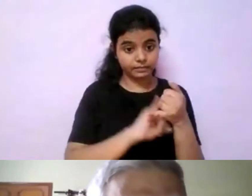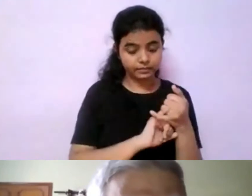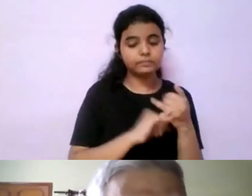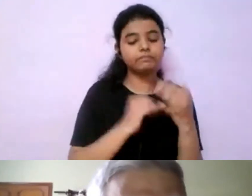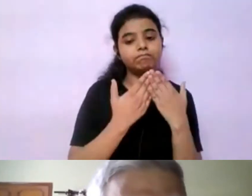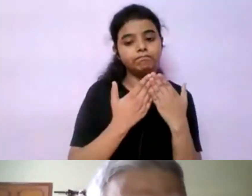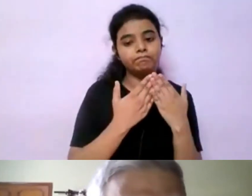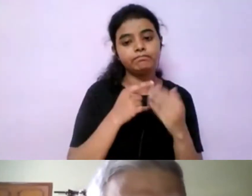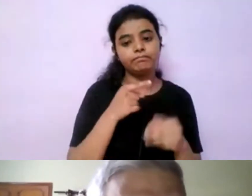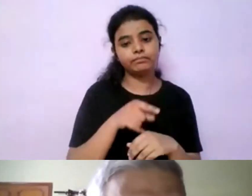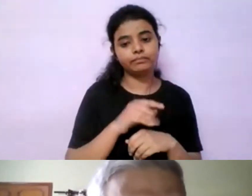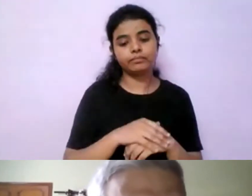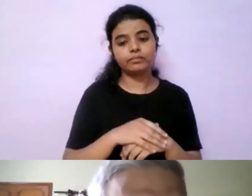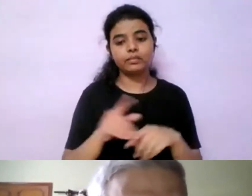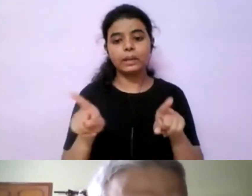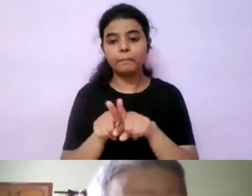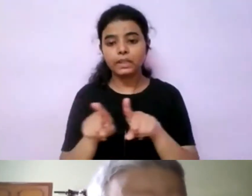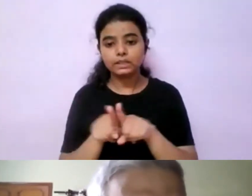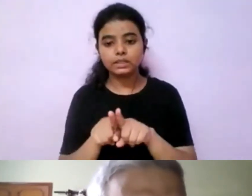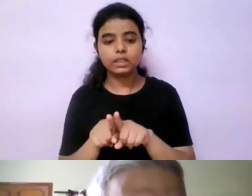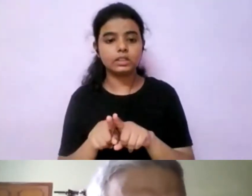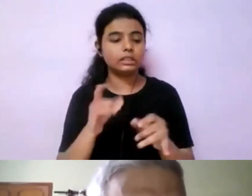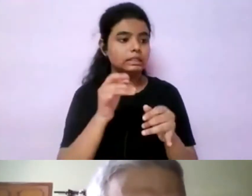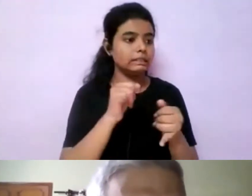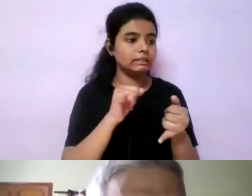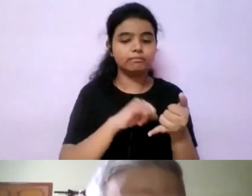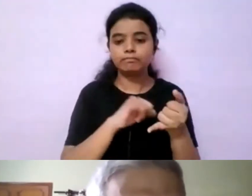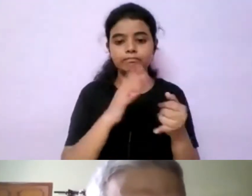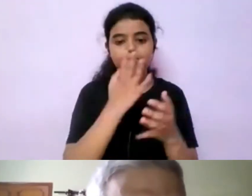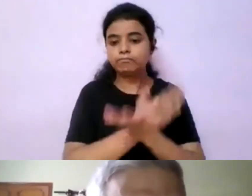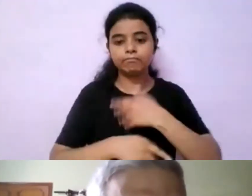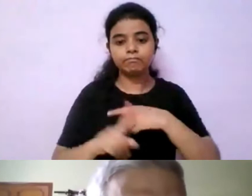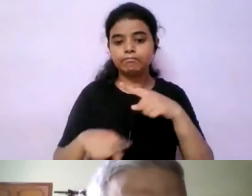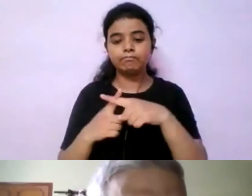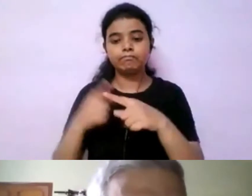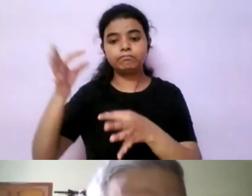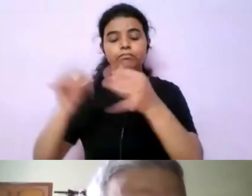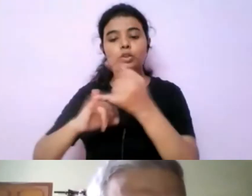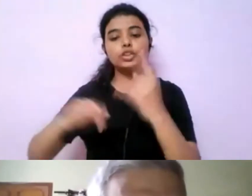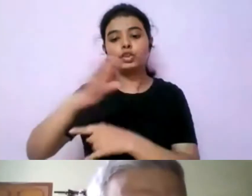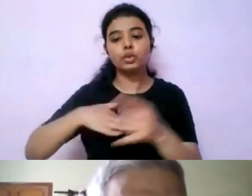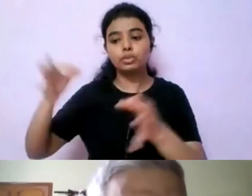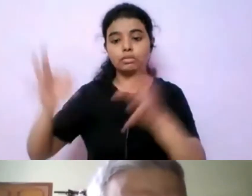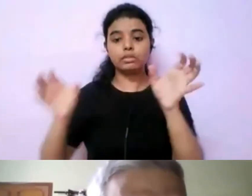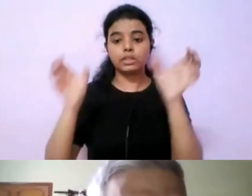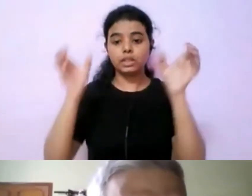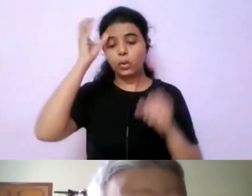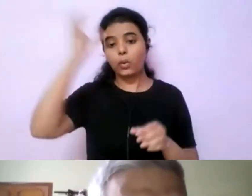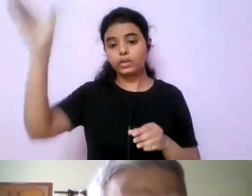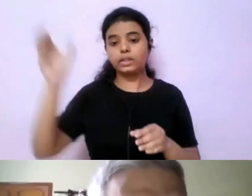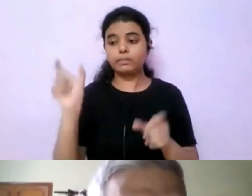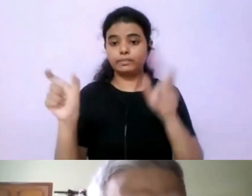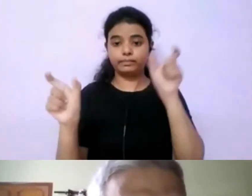of disability and social justice. Where exactly would you place these two concepts within